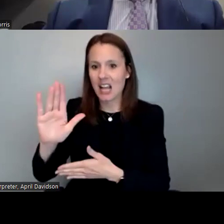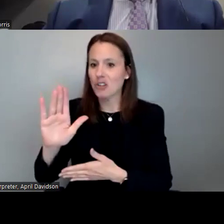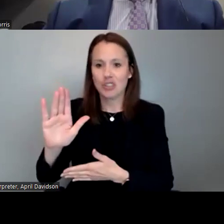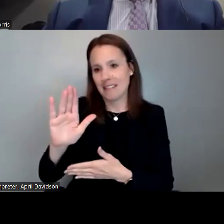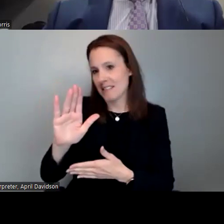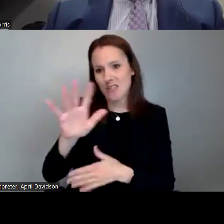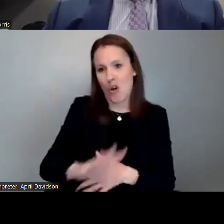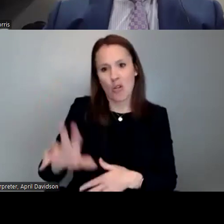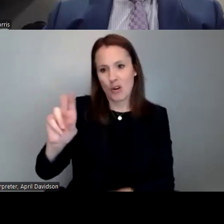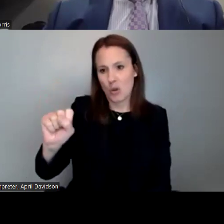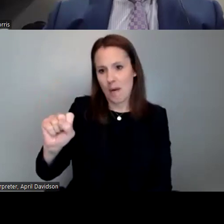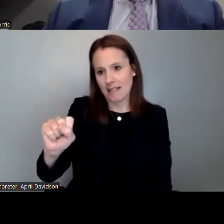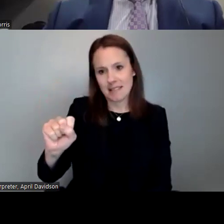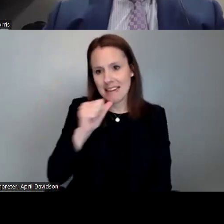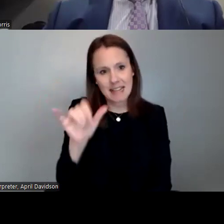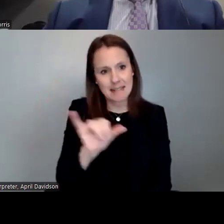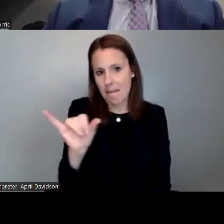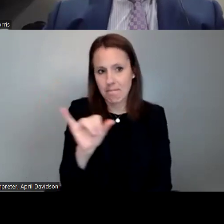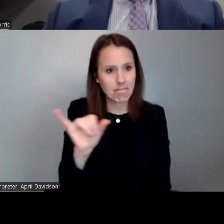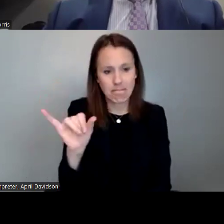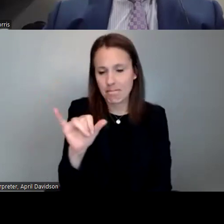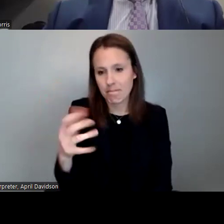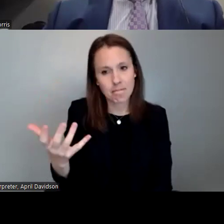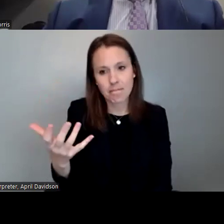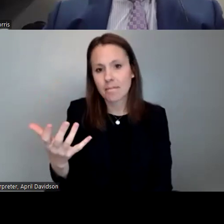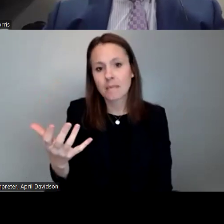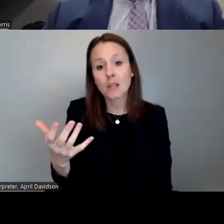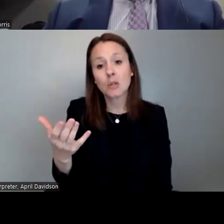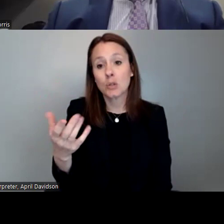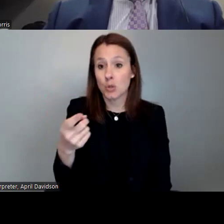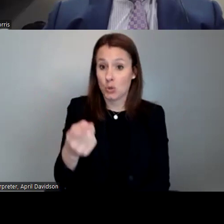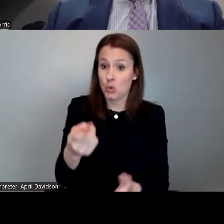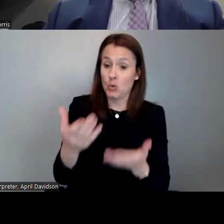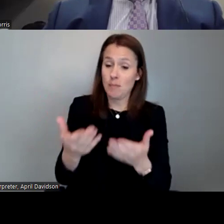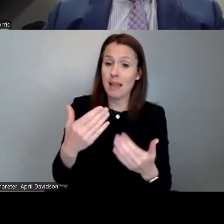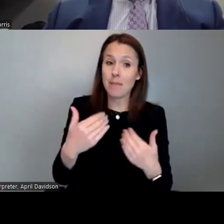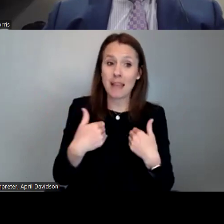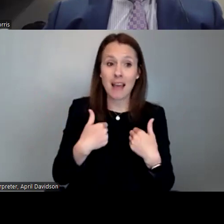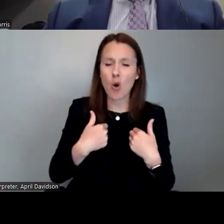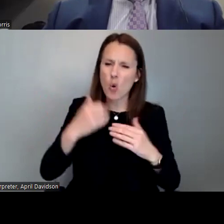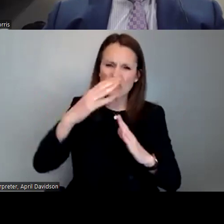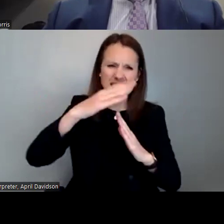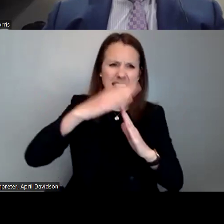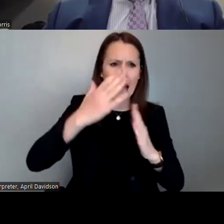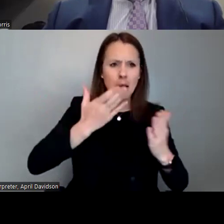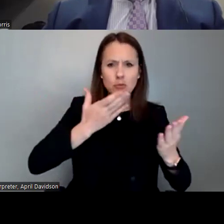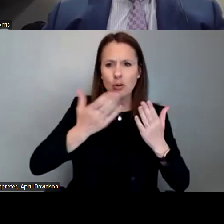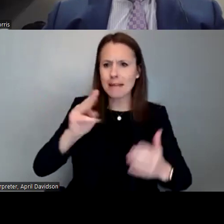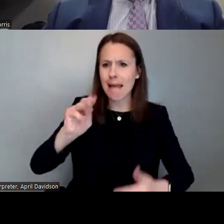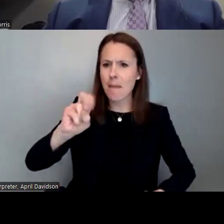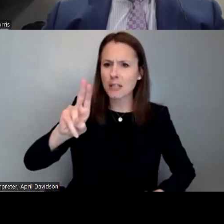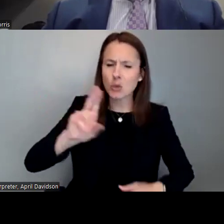the country, unfortunately. So, you know, you might get A1 service at